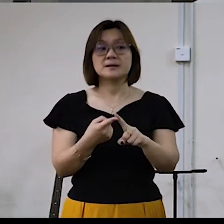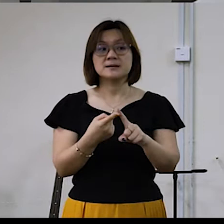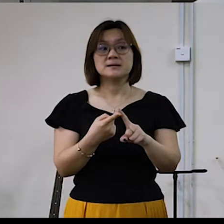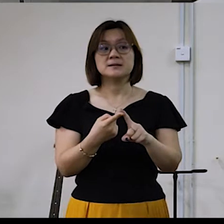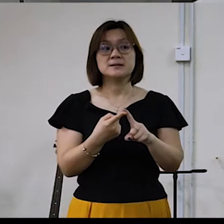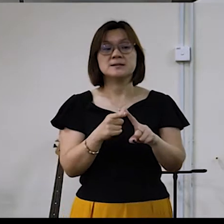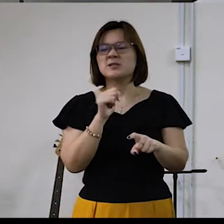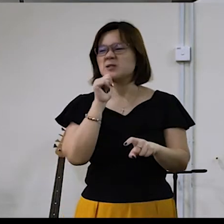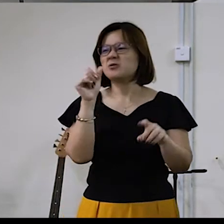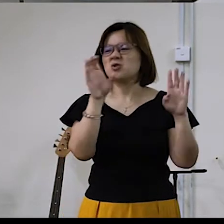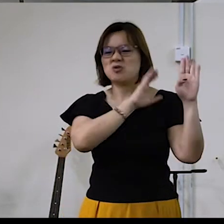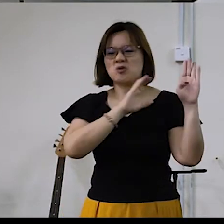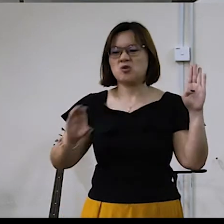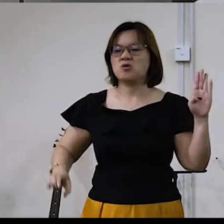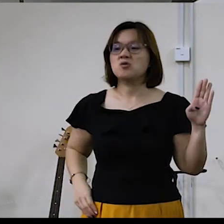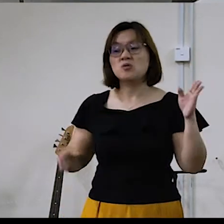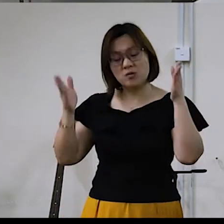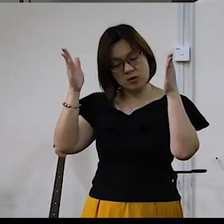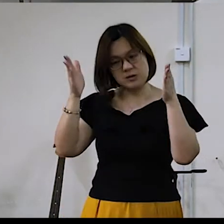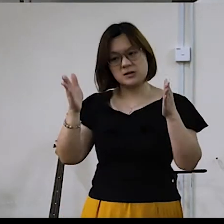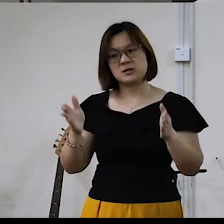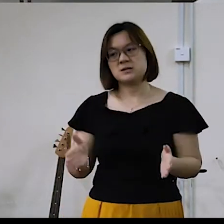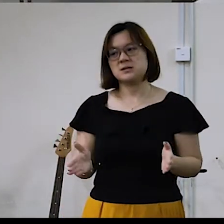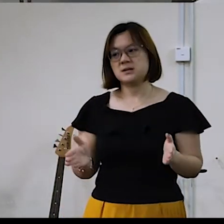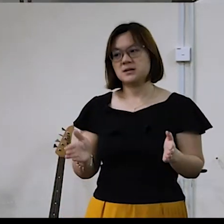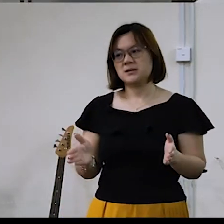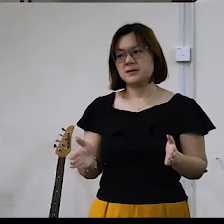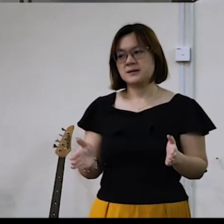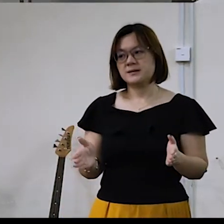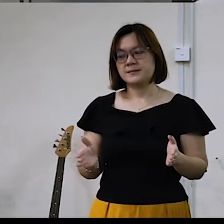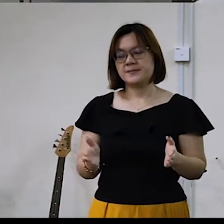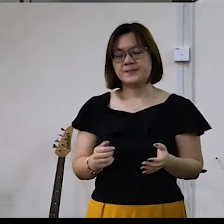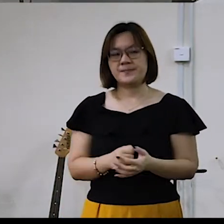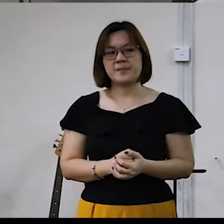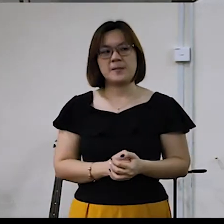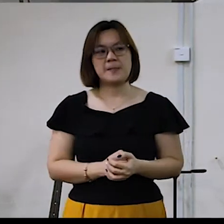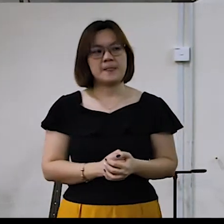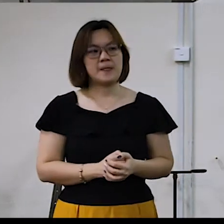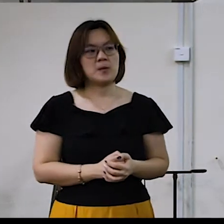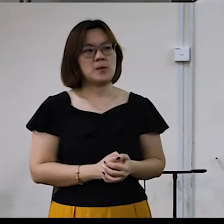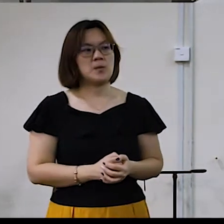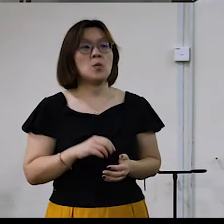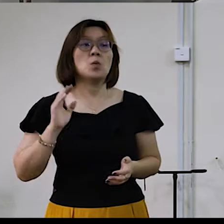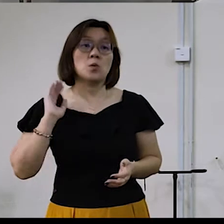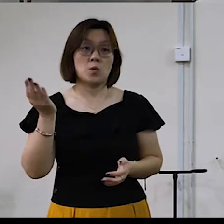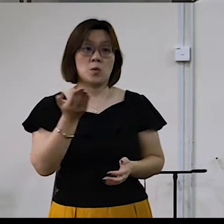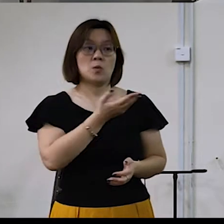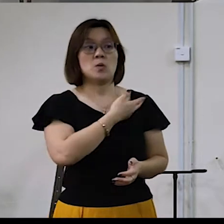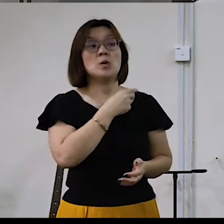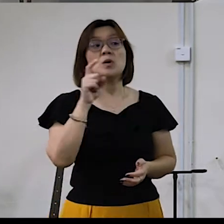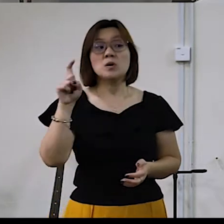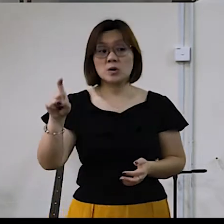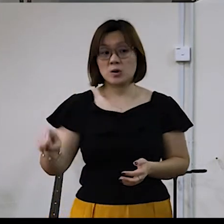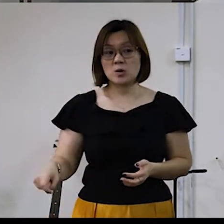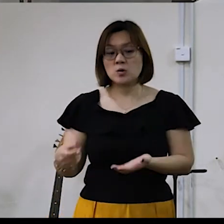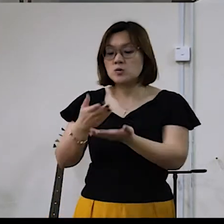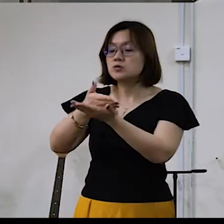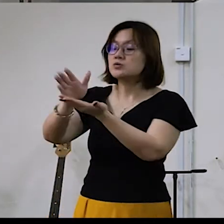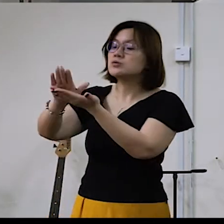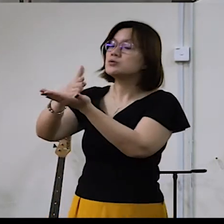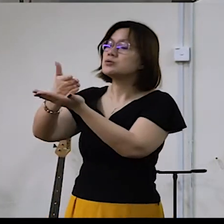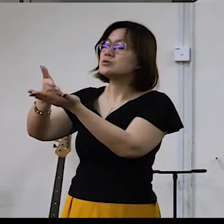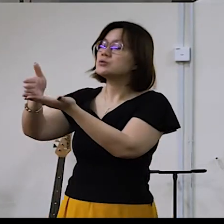shine. When the child of God, the Christian, is like a sunshine. You know, the sunshine doesn't, the sun in the sky doesn't shine